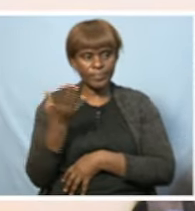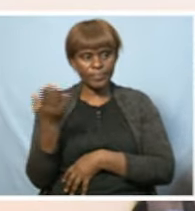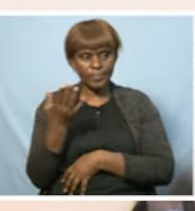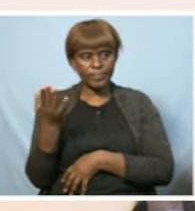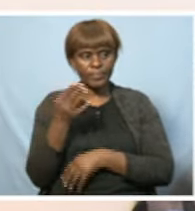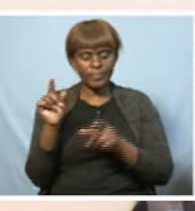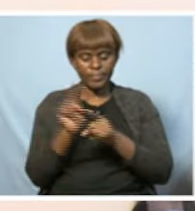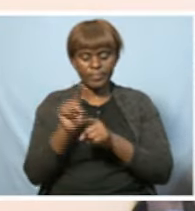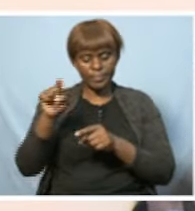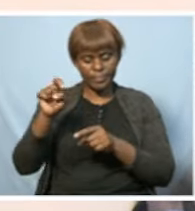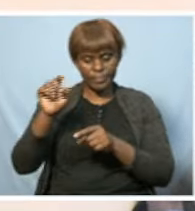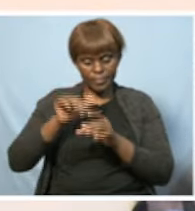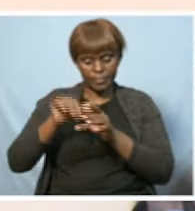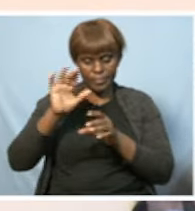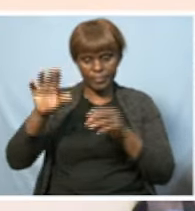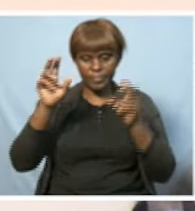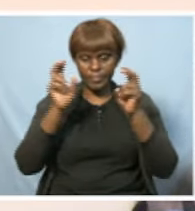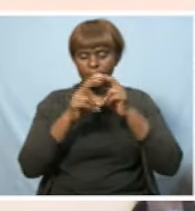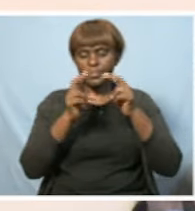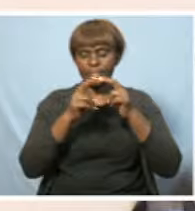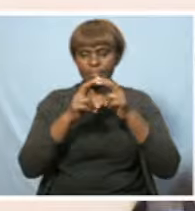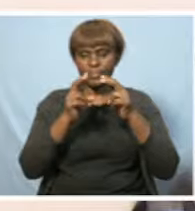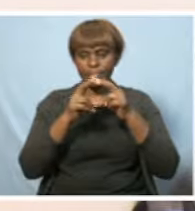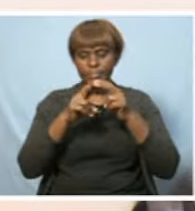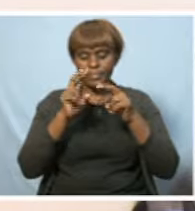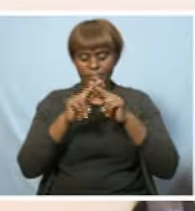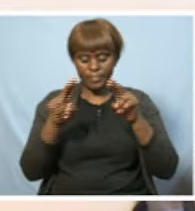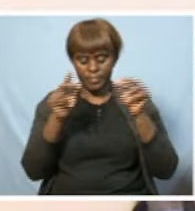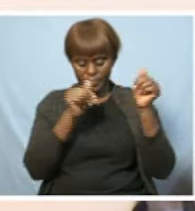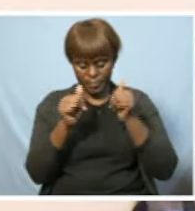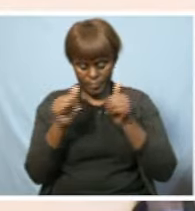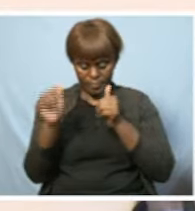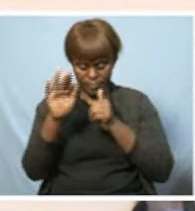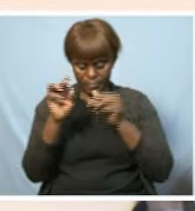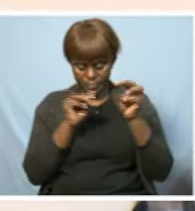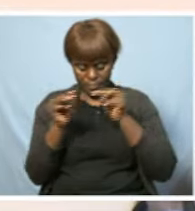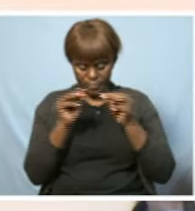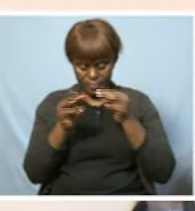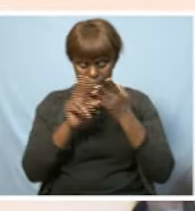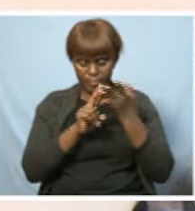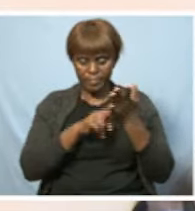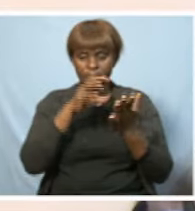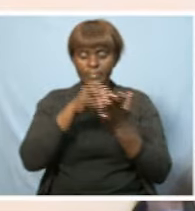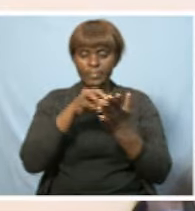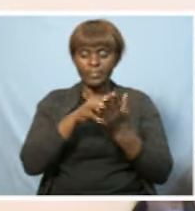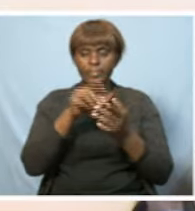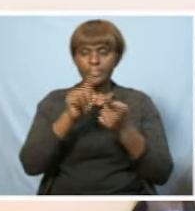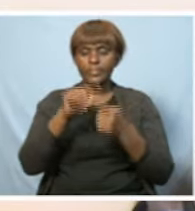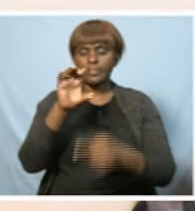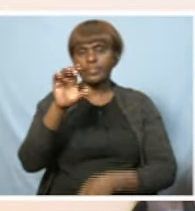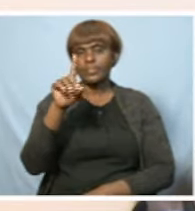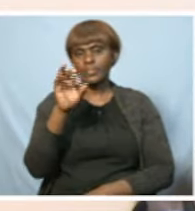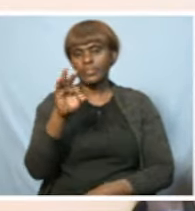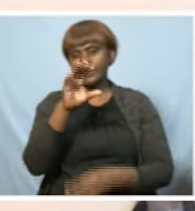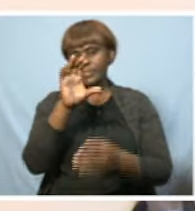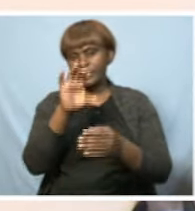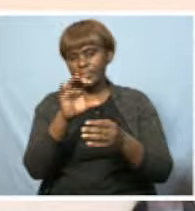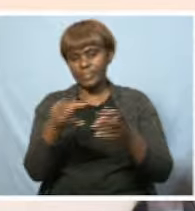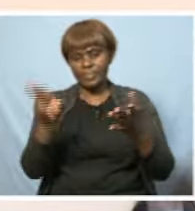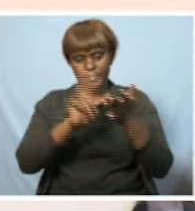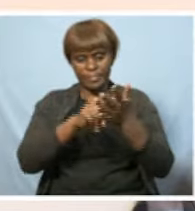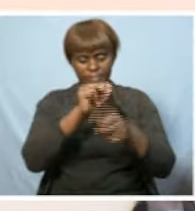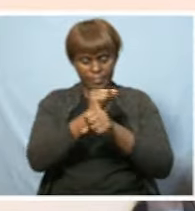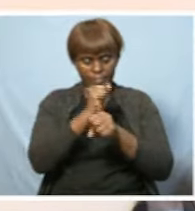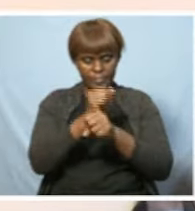was required in the contract. Chair, the action taken, management reported the matter to CDFC to rescope the works so that